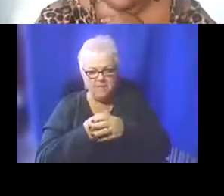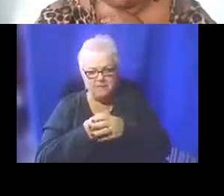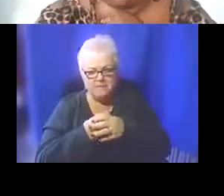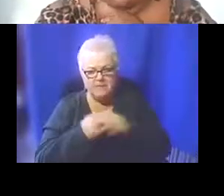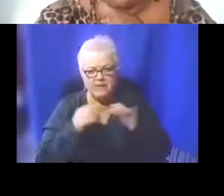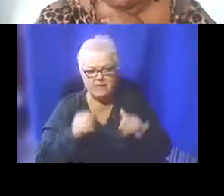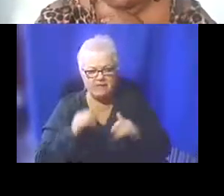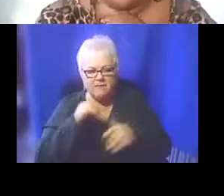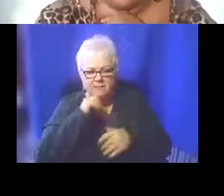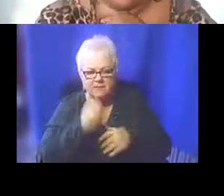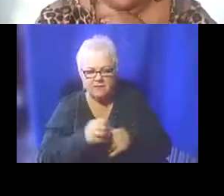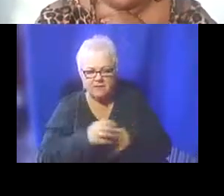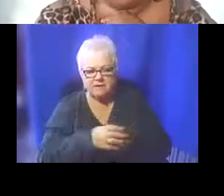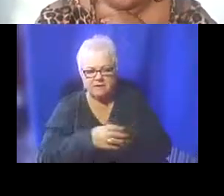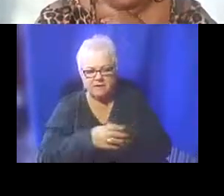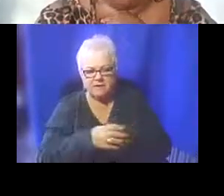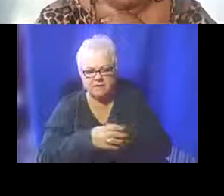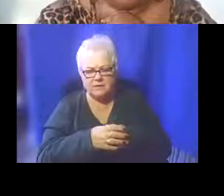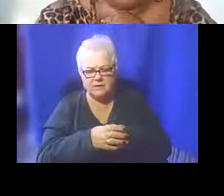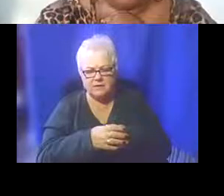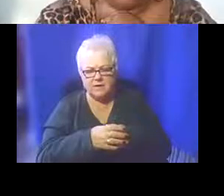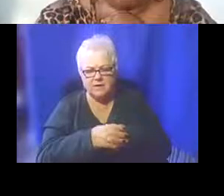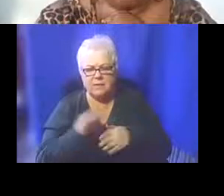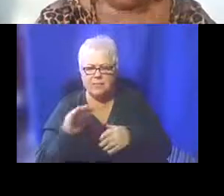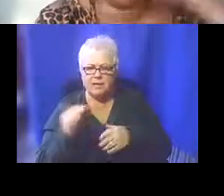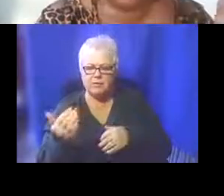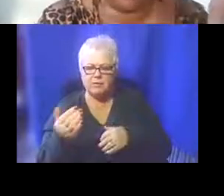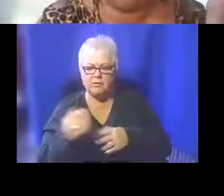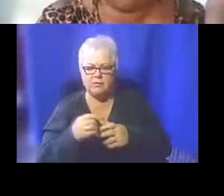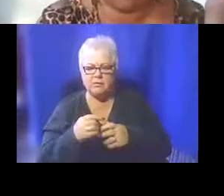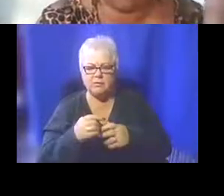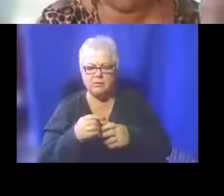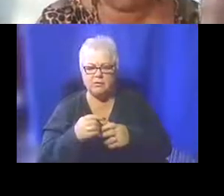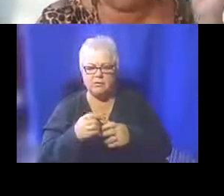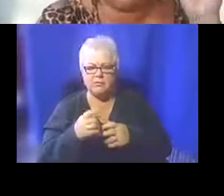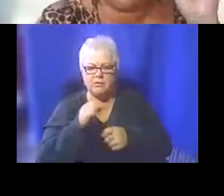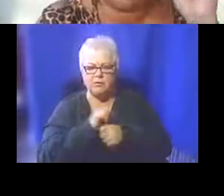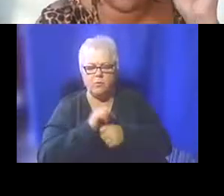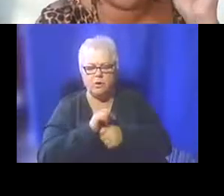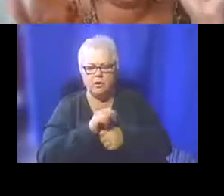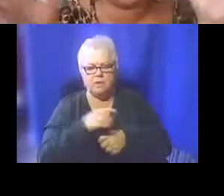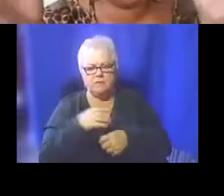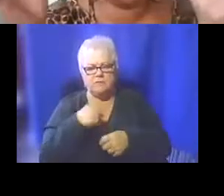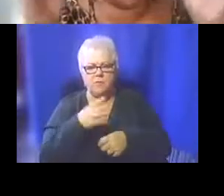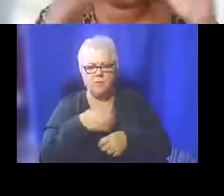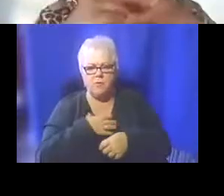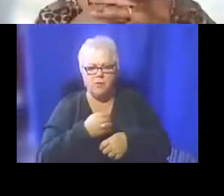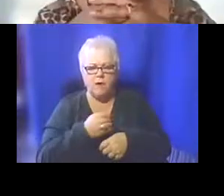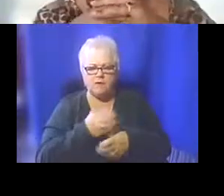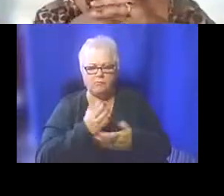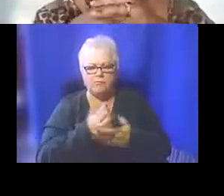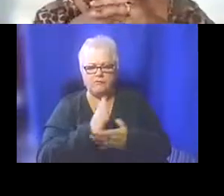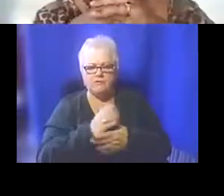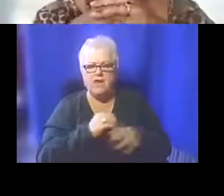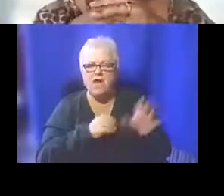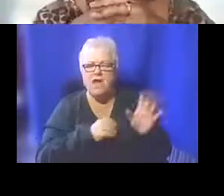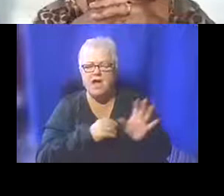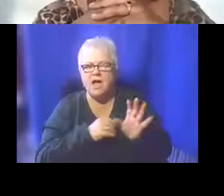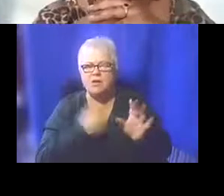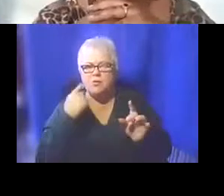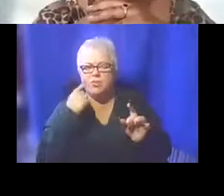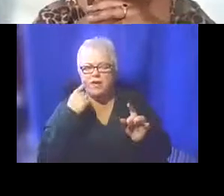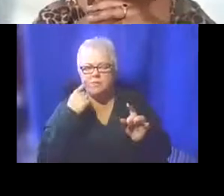if I am not clear, it can appear to be you're working in favor of white privilege. And I think that's, when you think